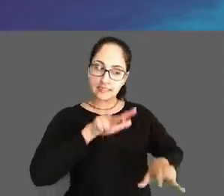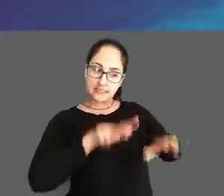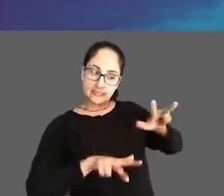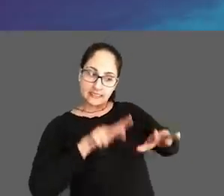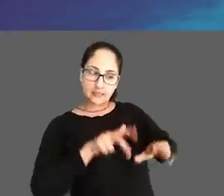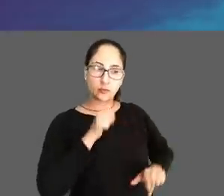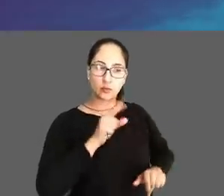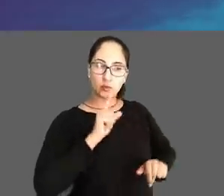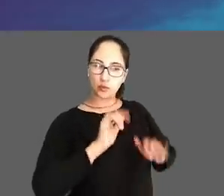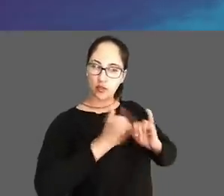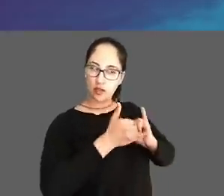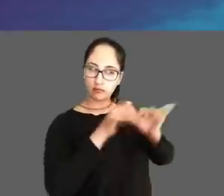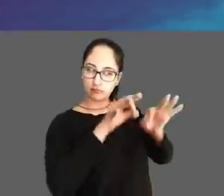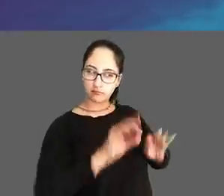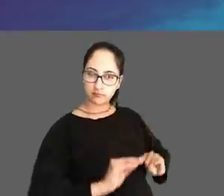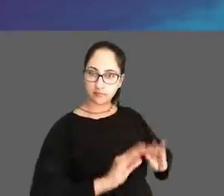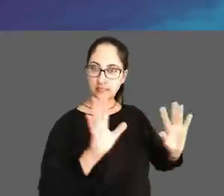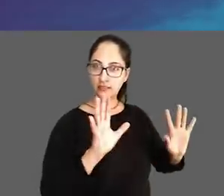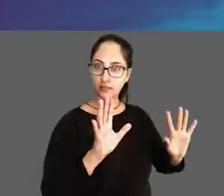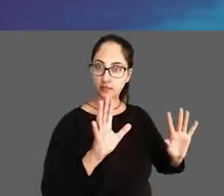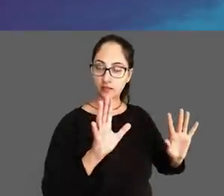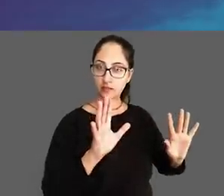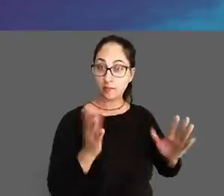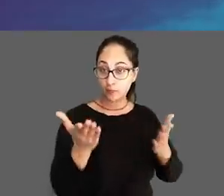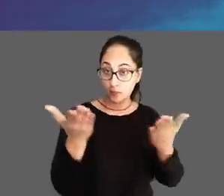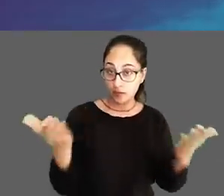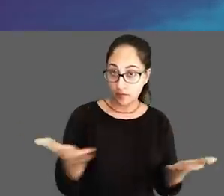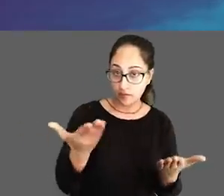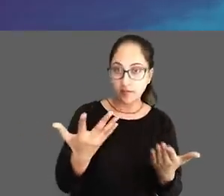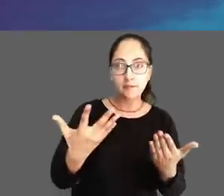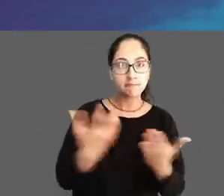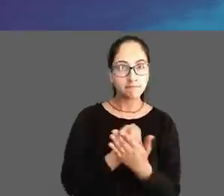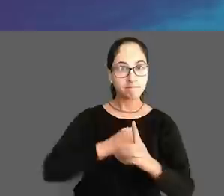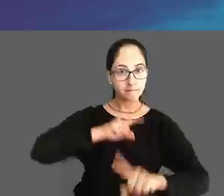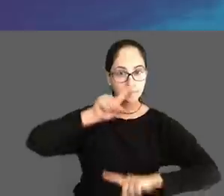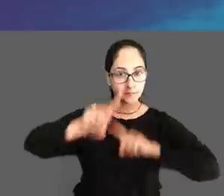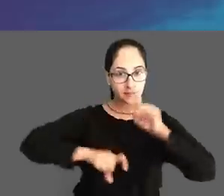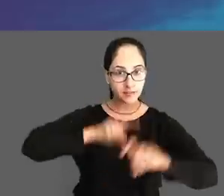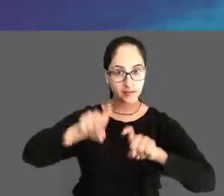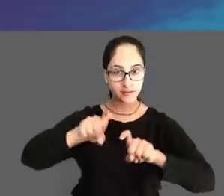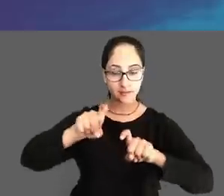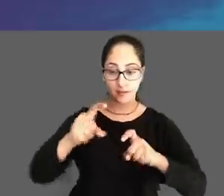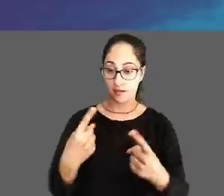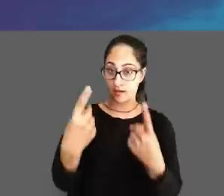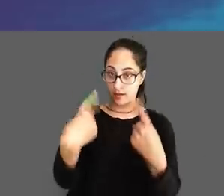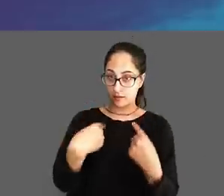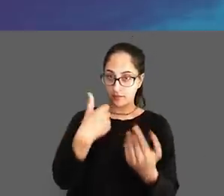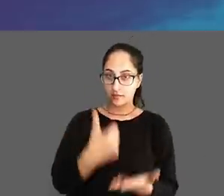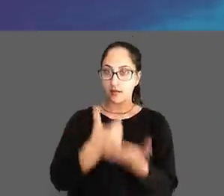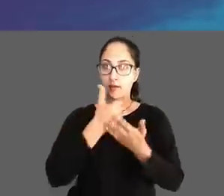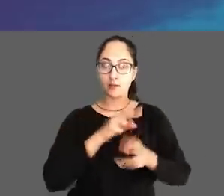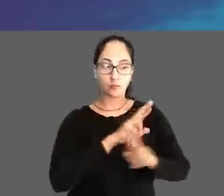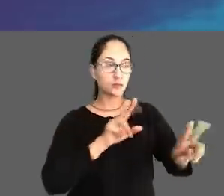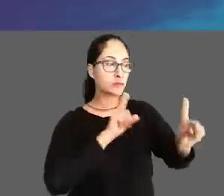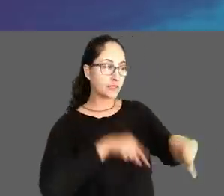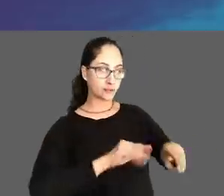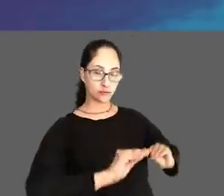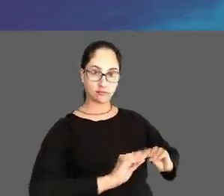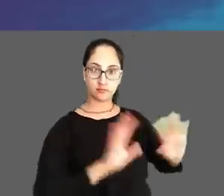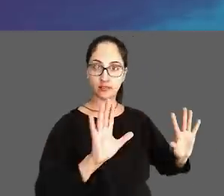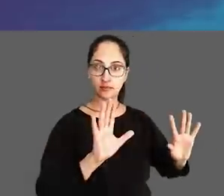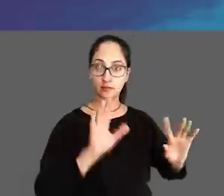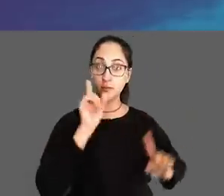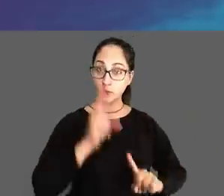these questions to help others have a better understanding and that we can all become better ambassadors for our community and our